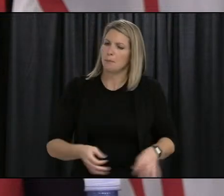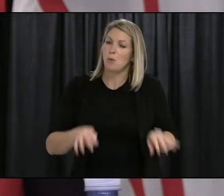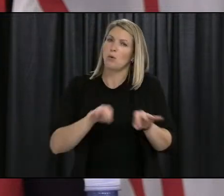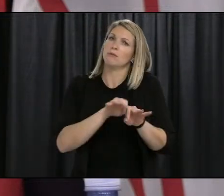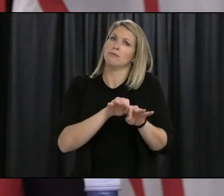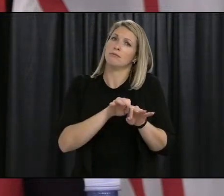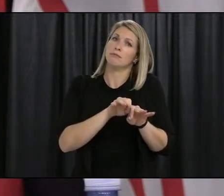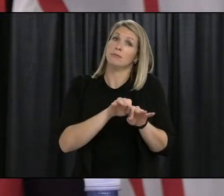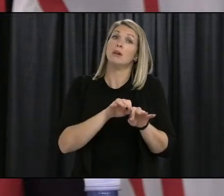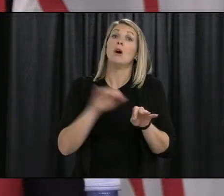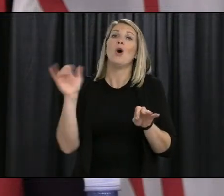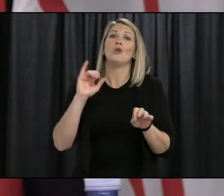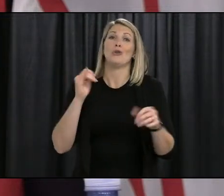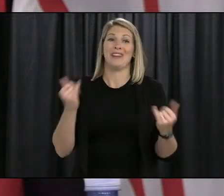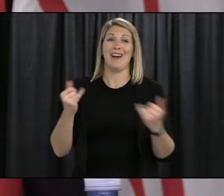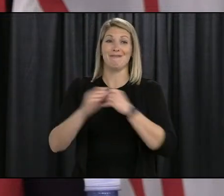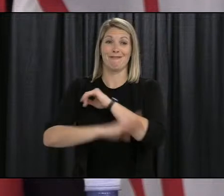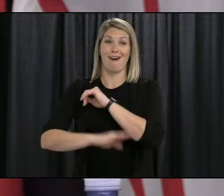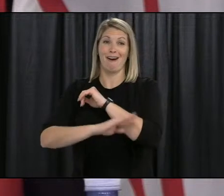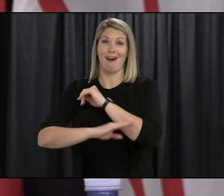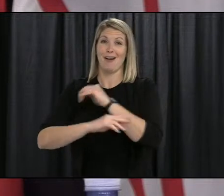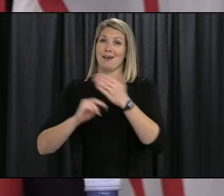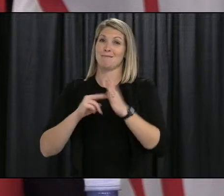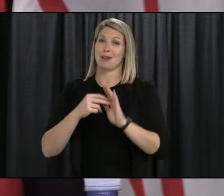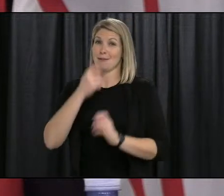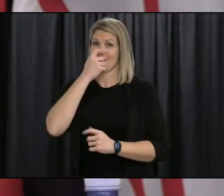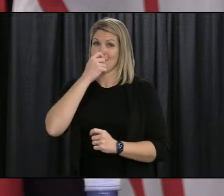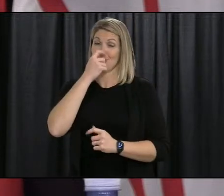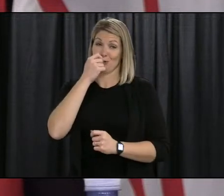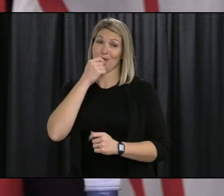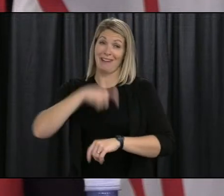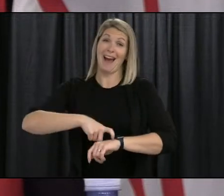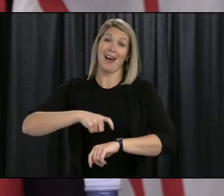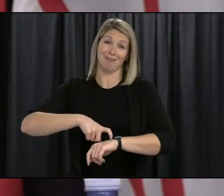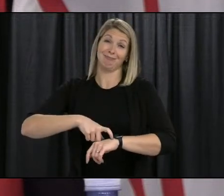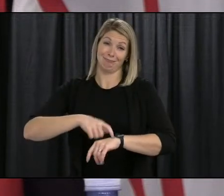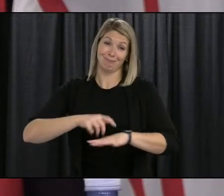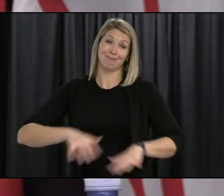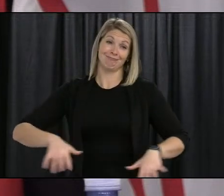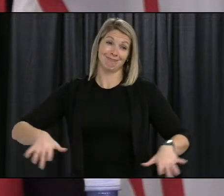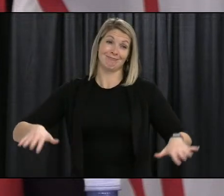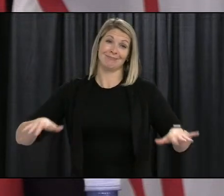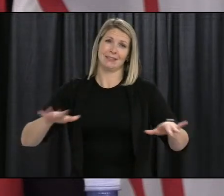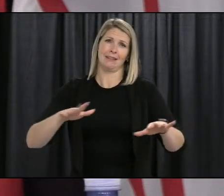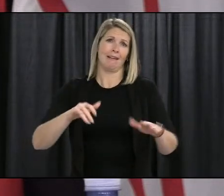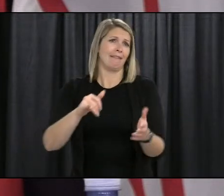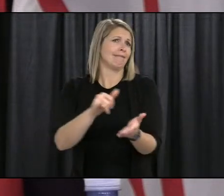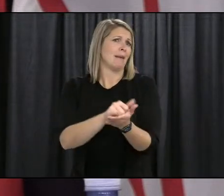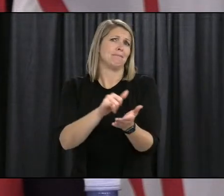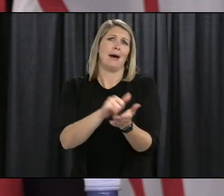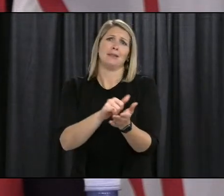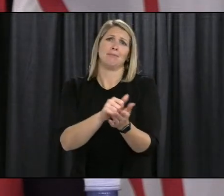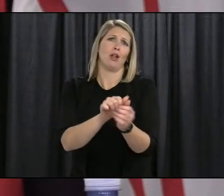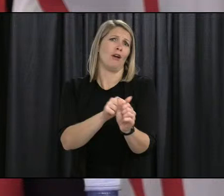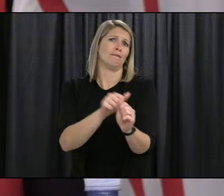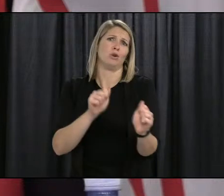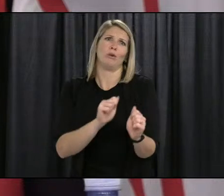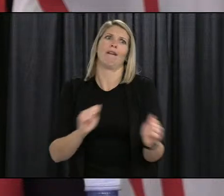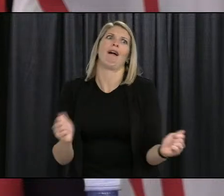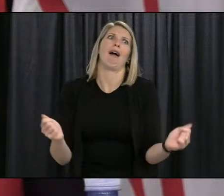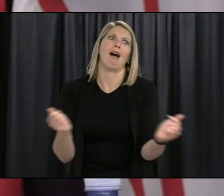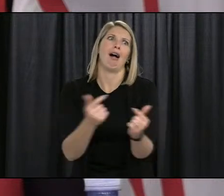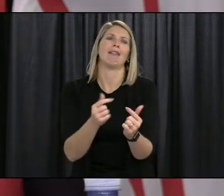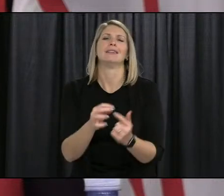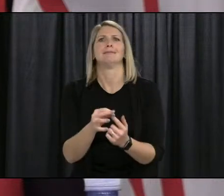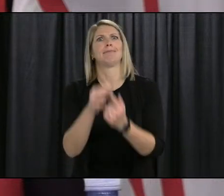season. And it would be sensible to avoid a disease you can avoid, particularly as